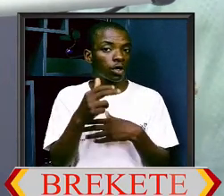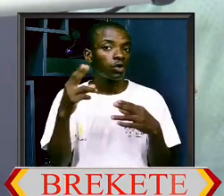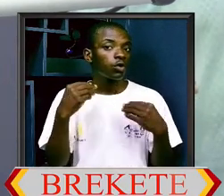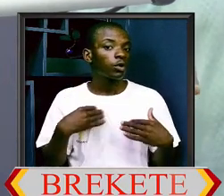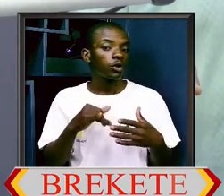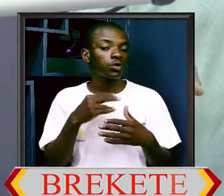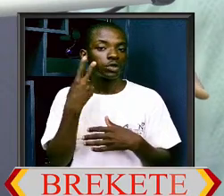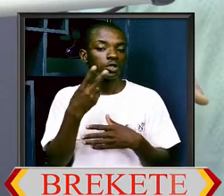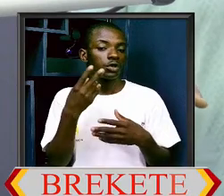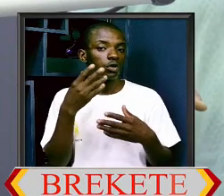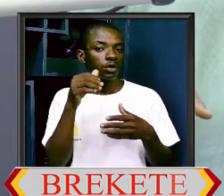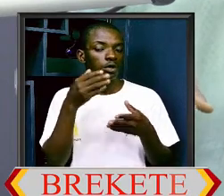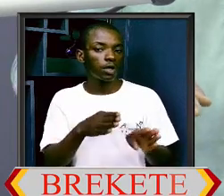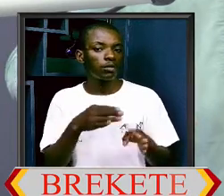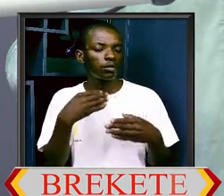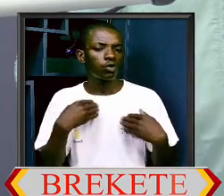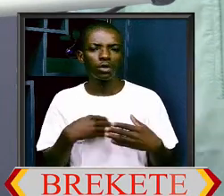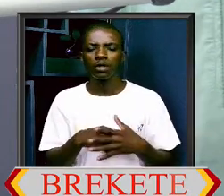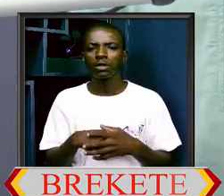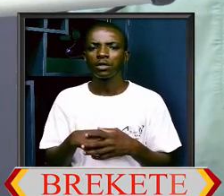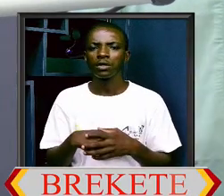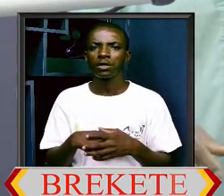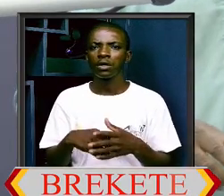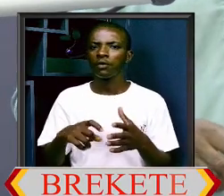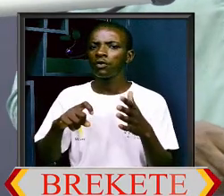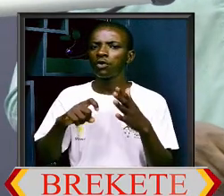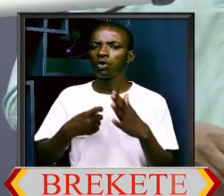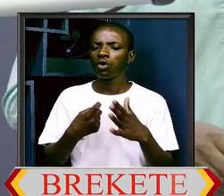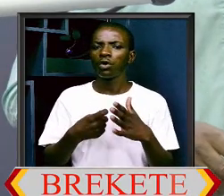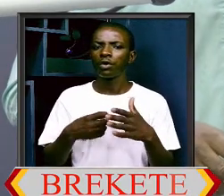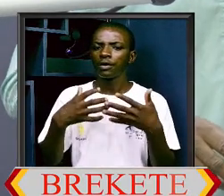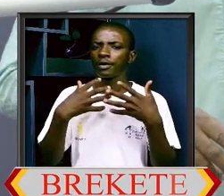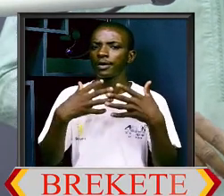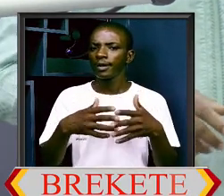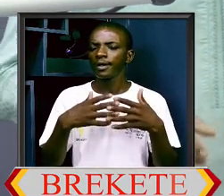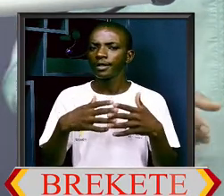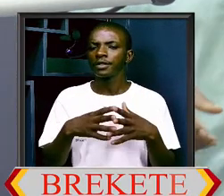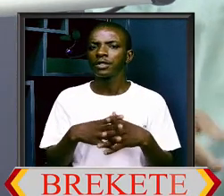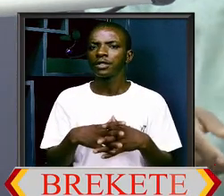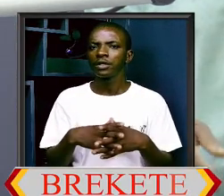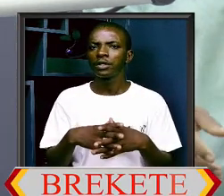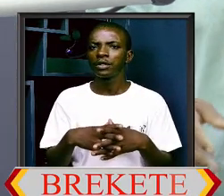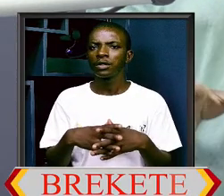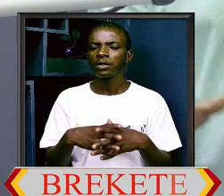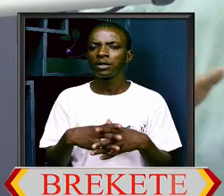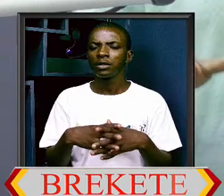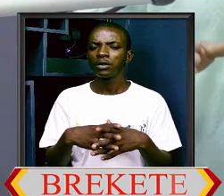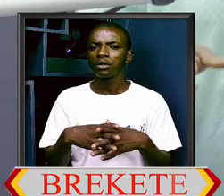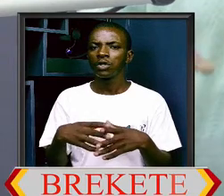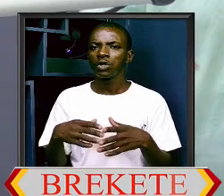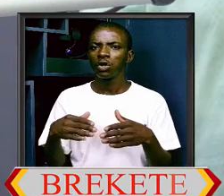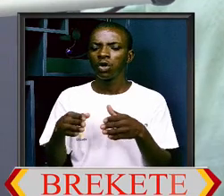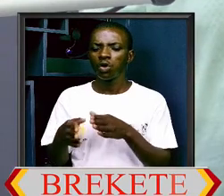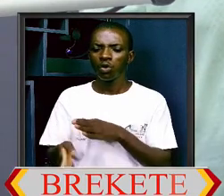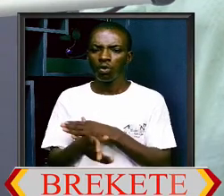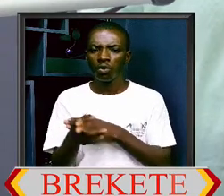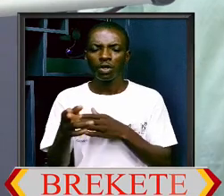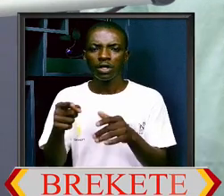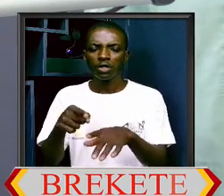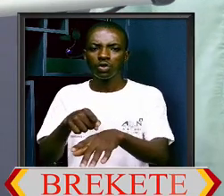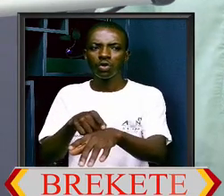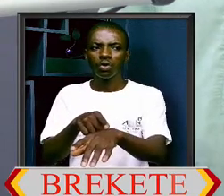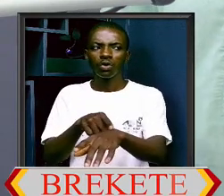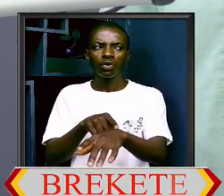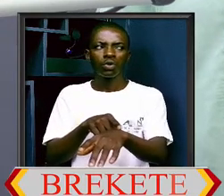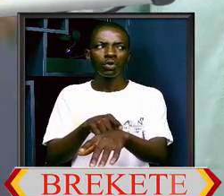see your dead body and they don't lock gate got Way Long like from here from the example